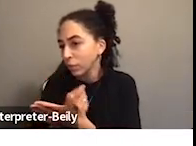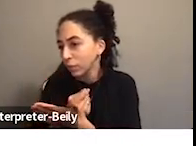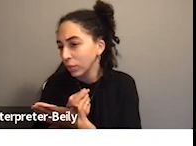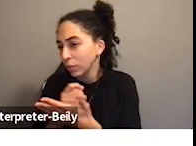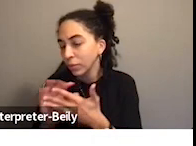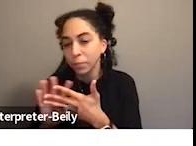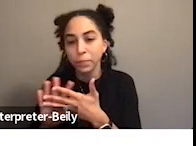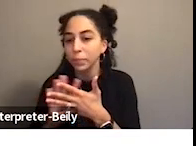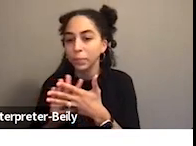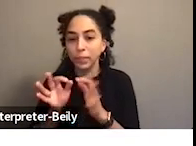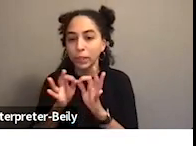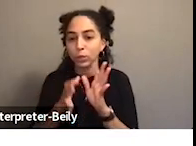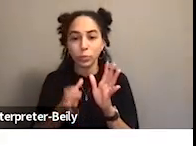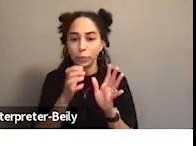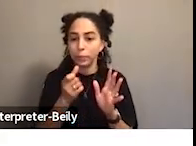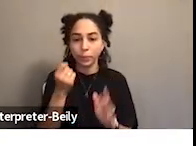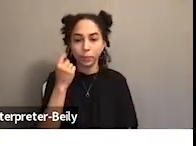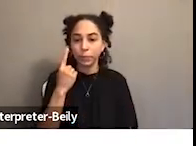nathan.turner@jim.ohio.gov.